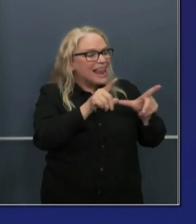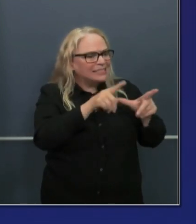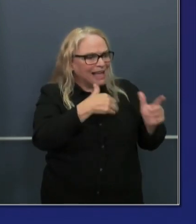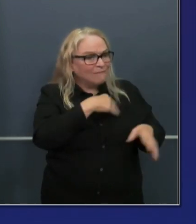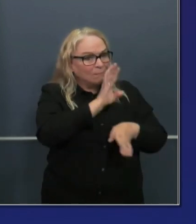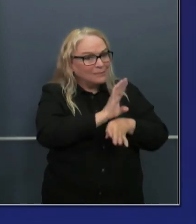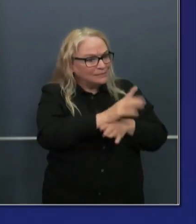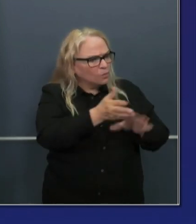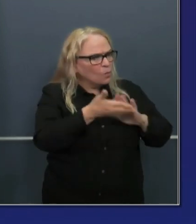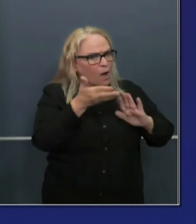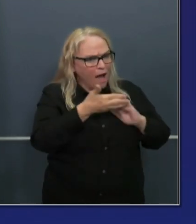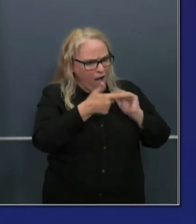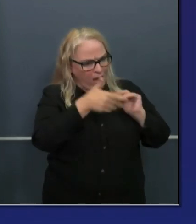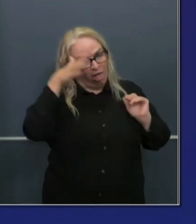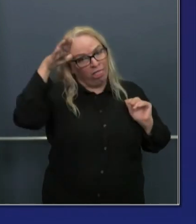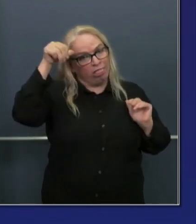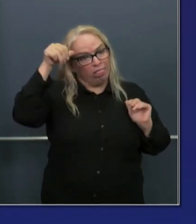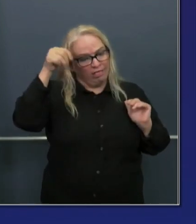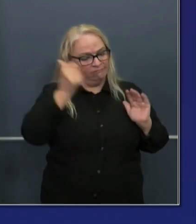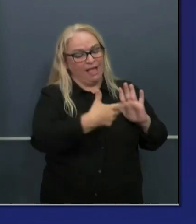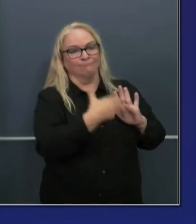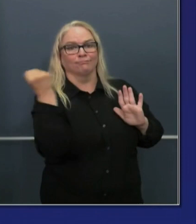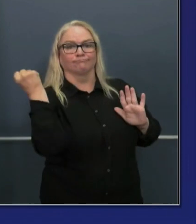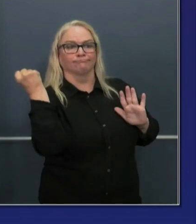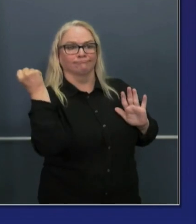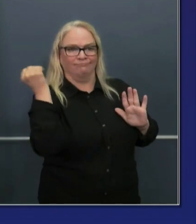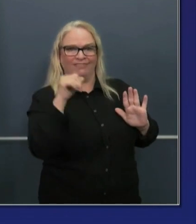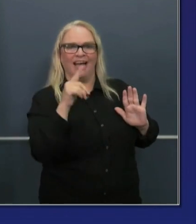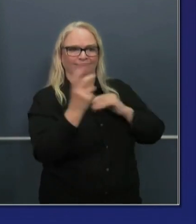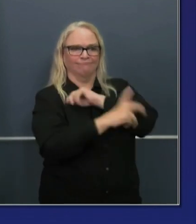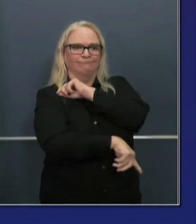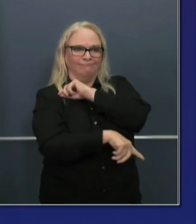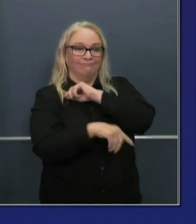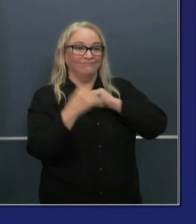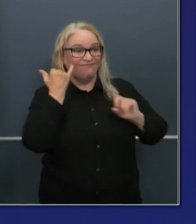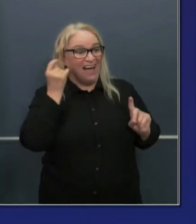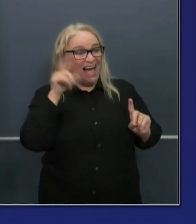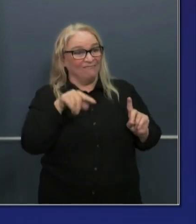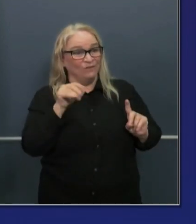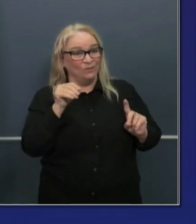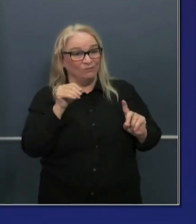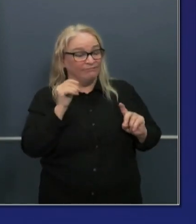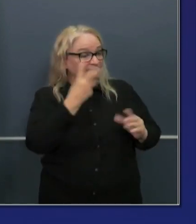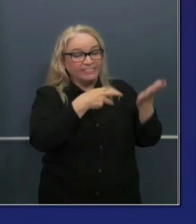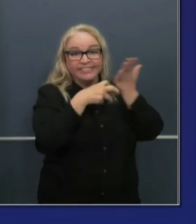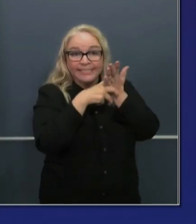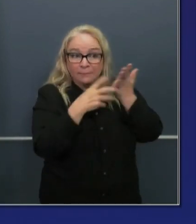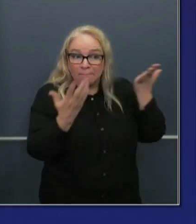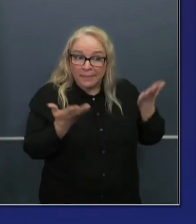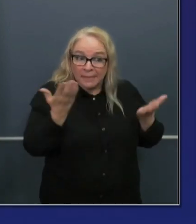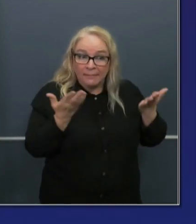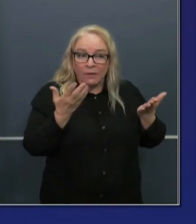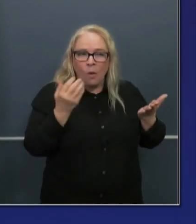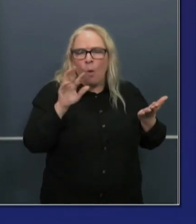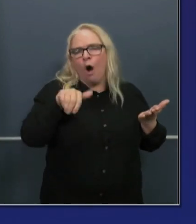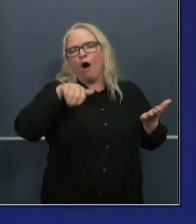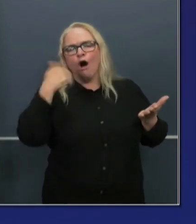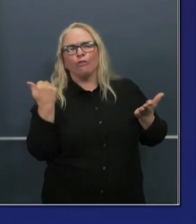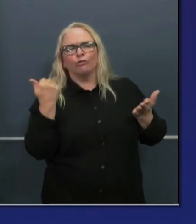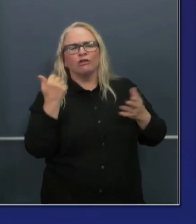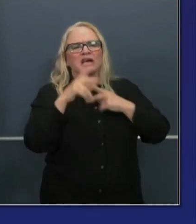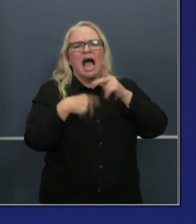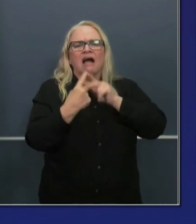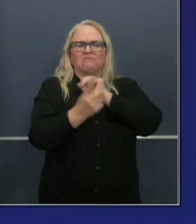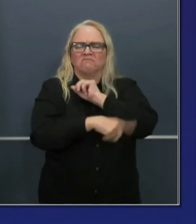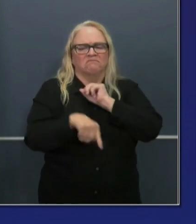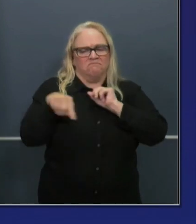operations are going, and in the case that we need to enforce through citation or through other kinds of action,